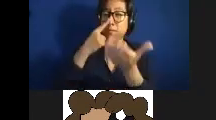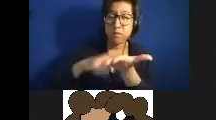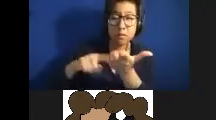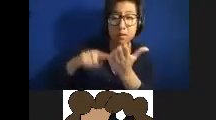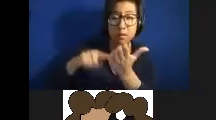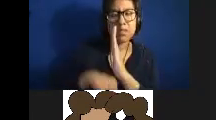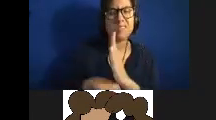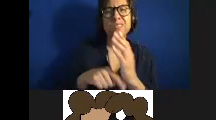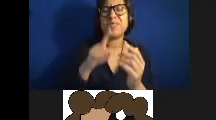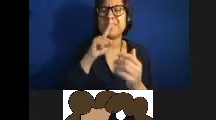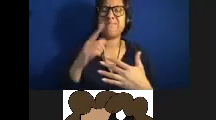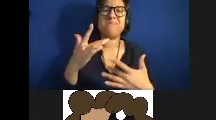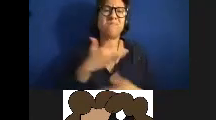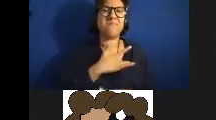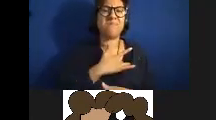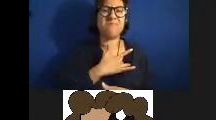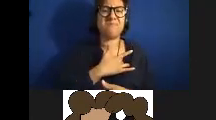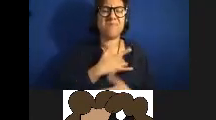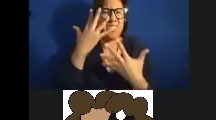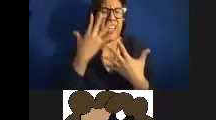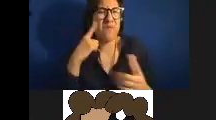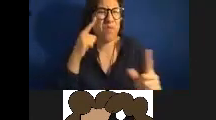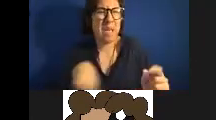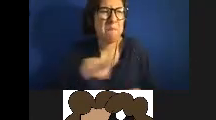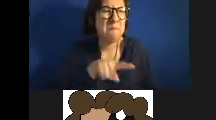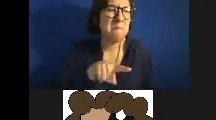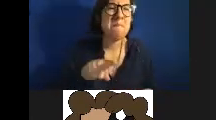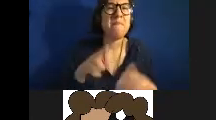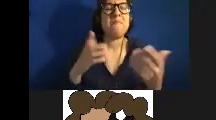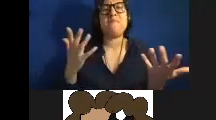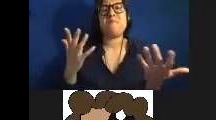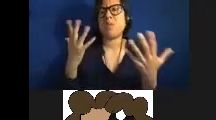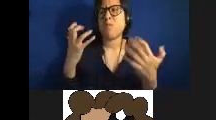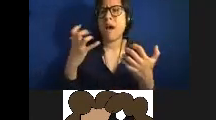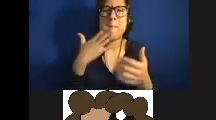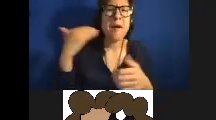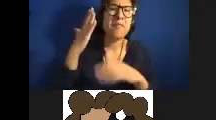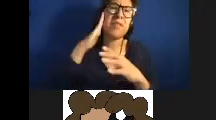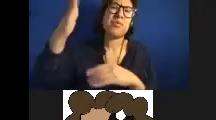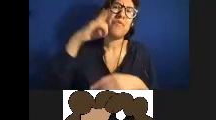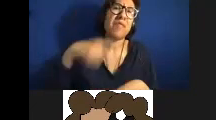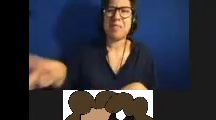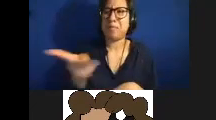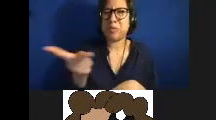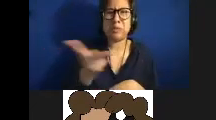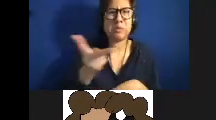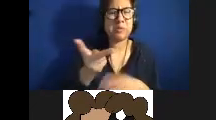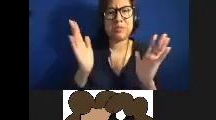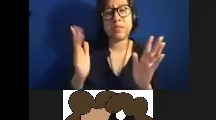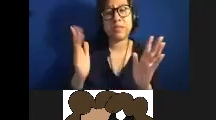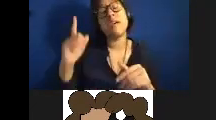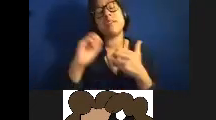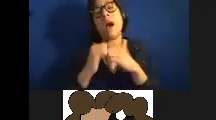feel sad for someone, and you can hope and work on creating a better future. So I think that's how I